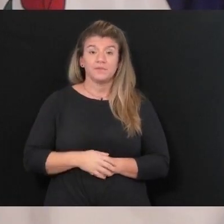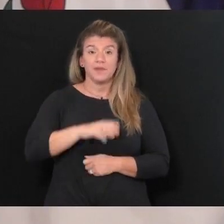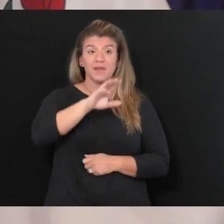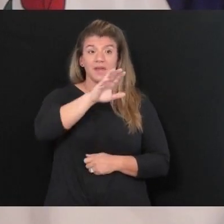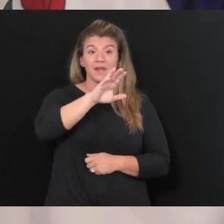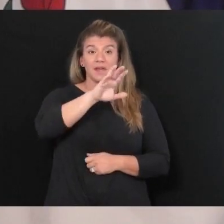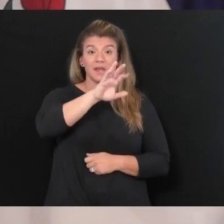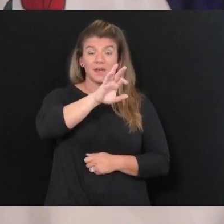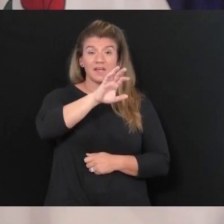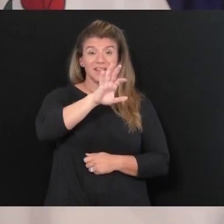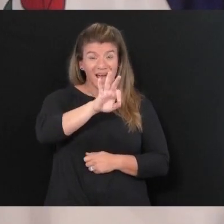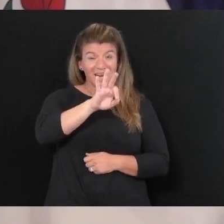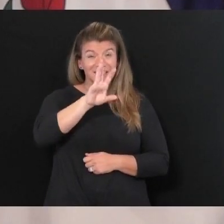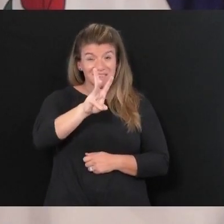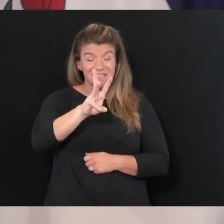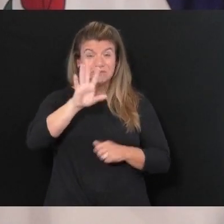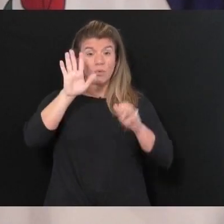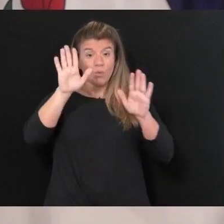96 wonderful years.